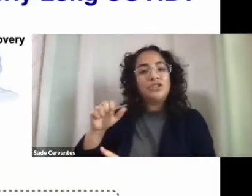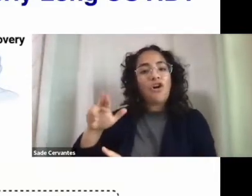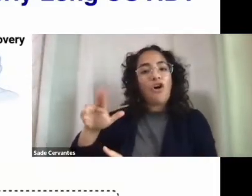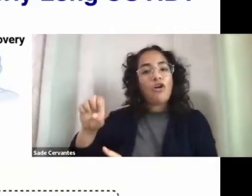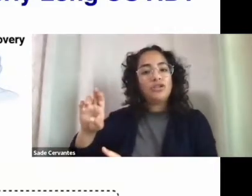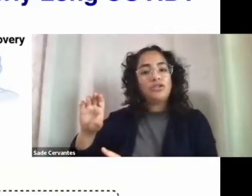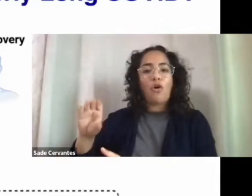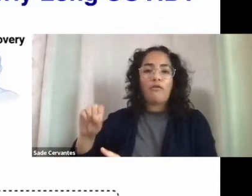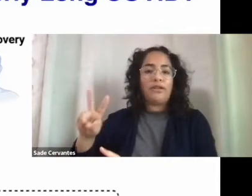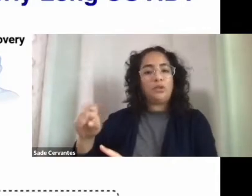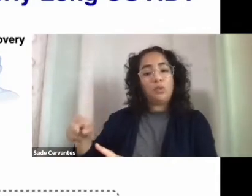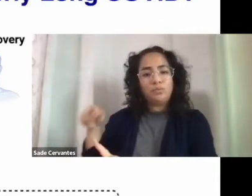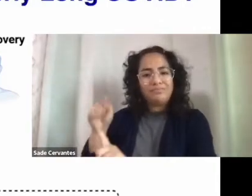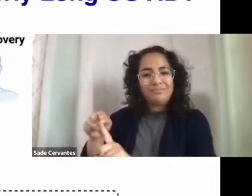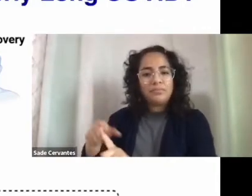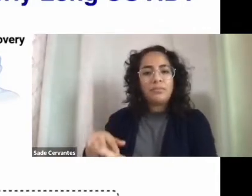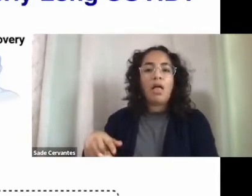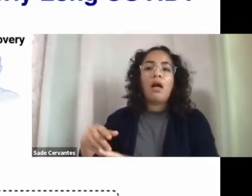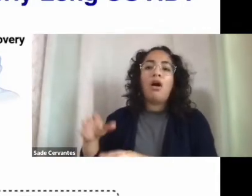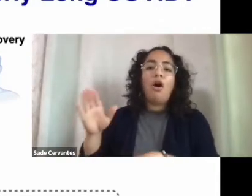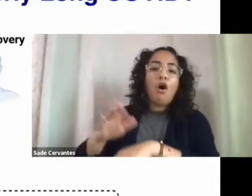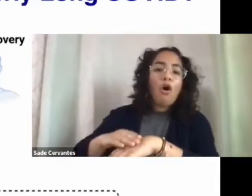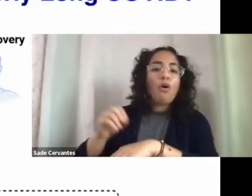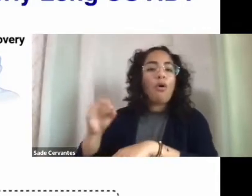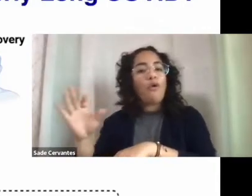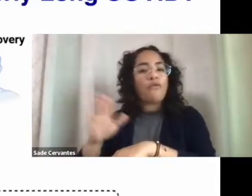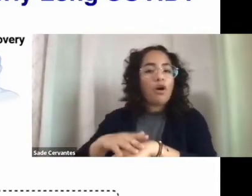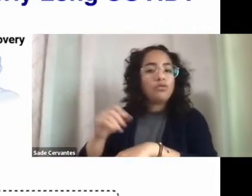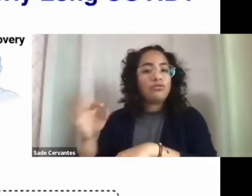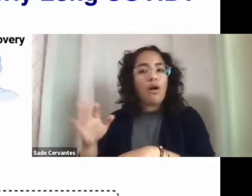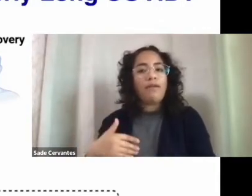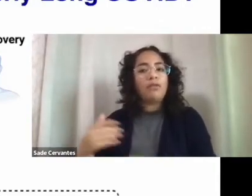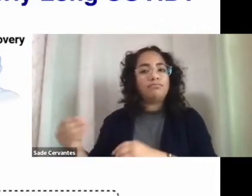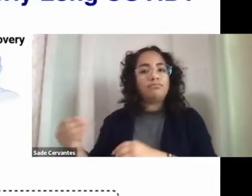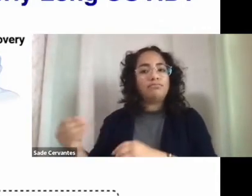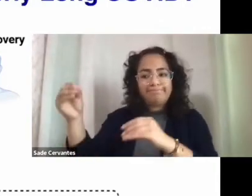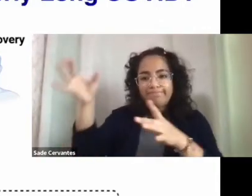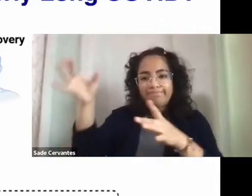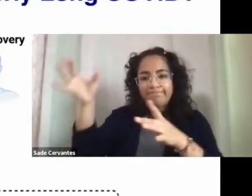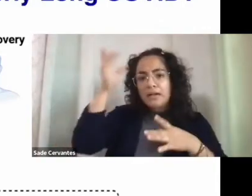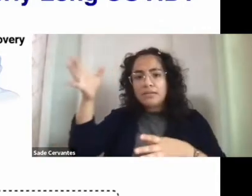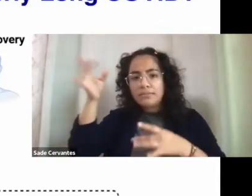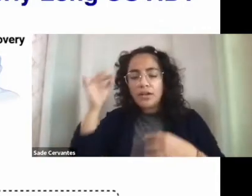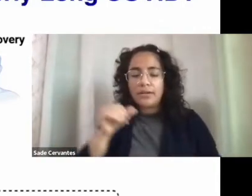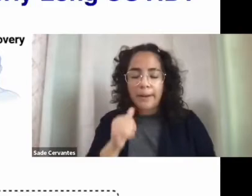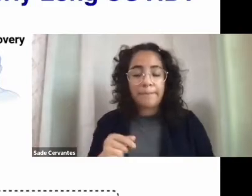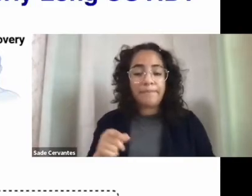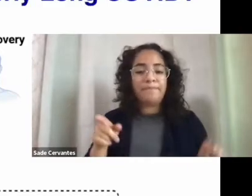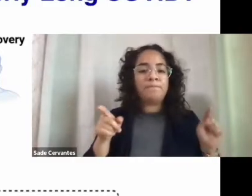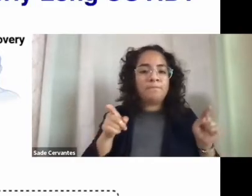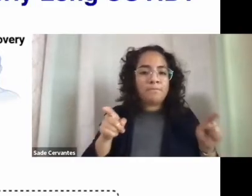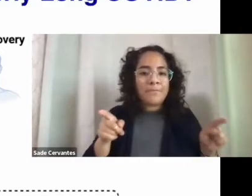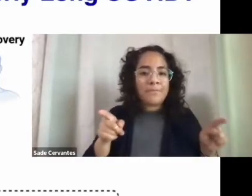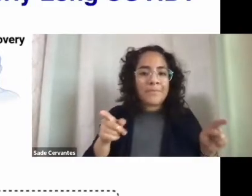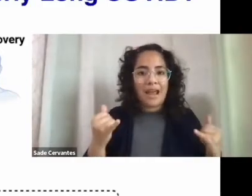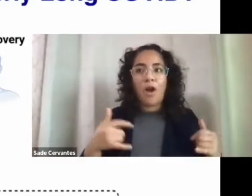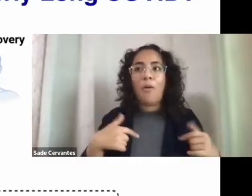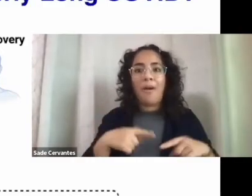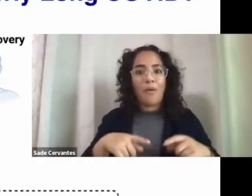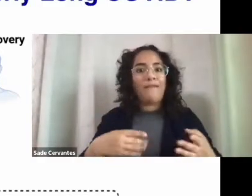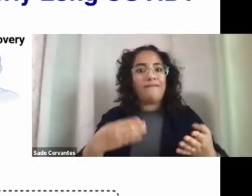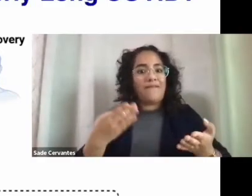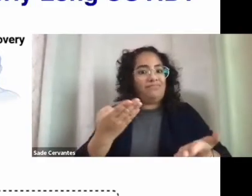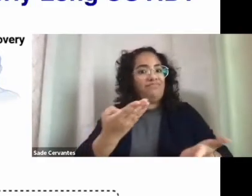And that was what we thought 2 years ago, but there is a growing body of evidence now that